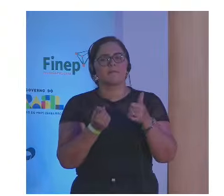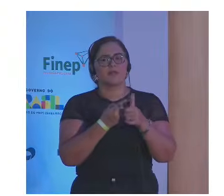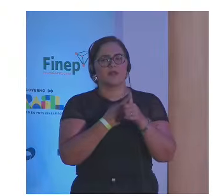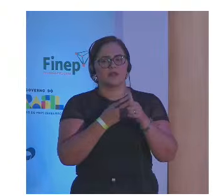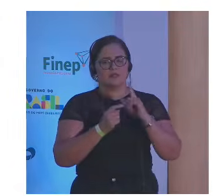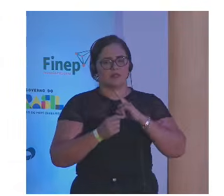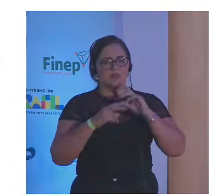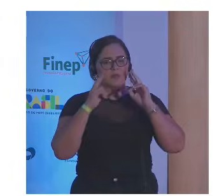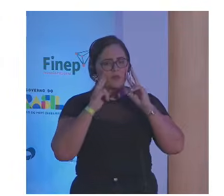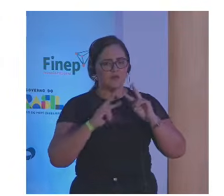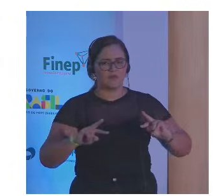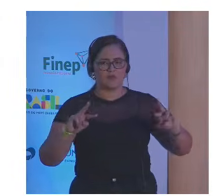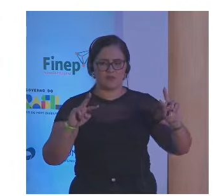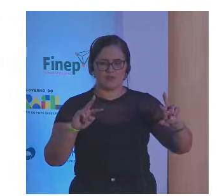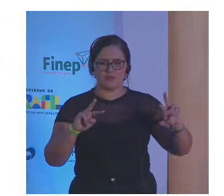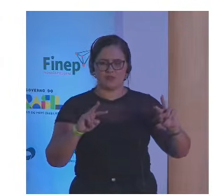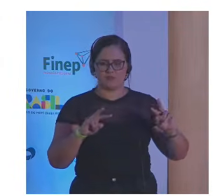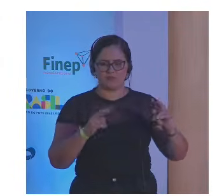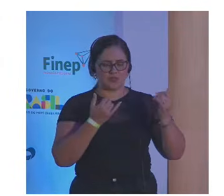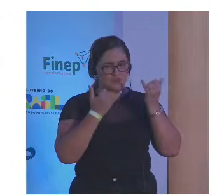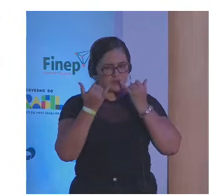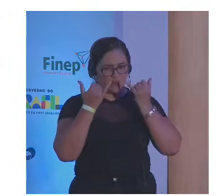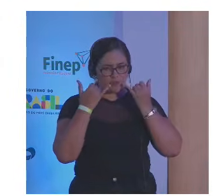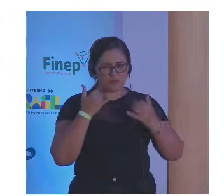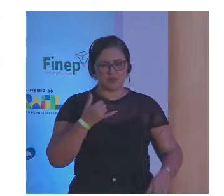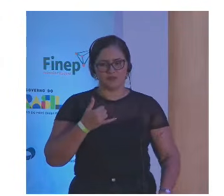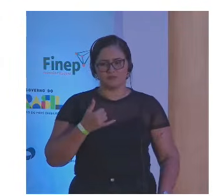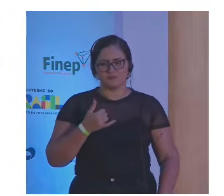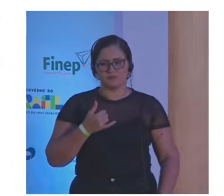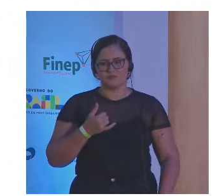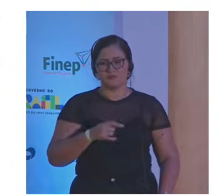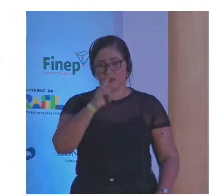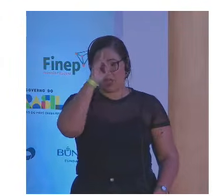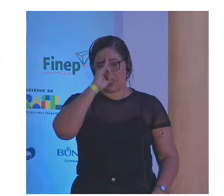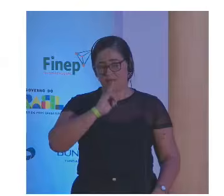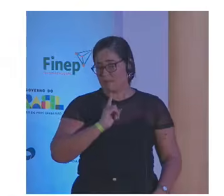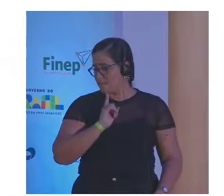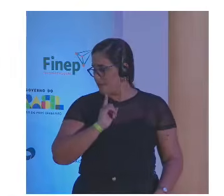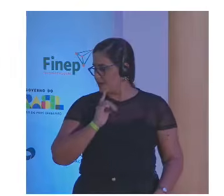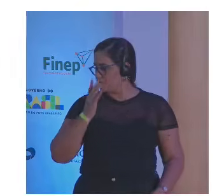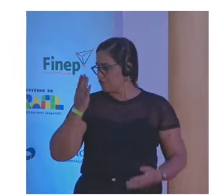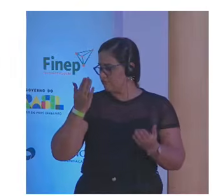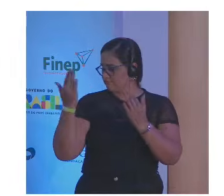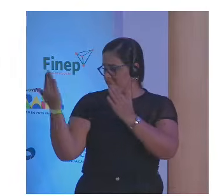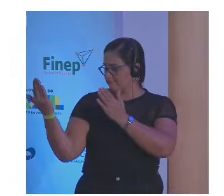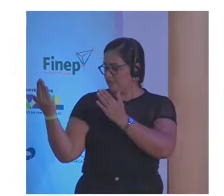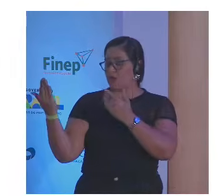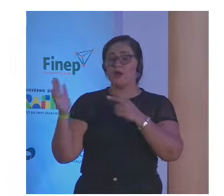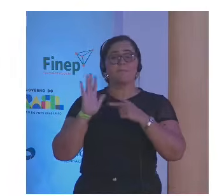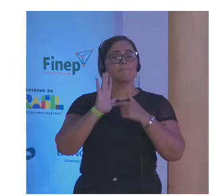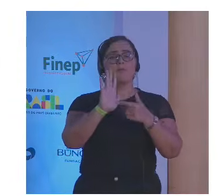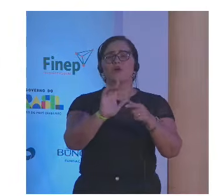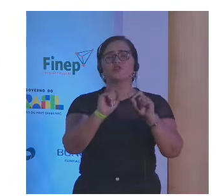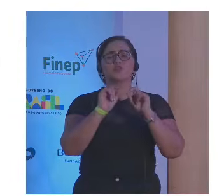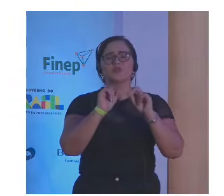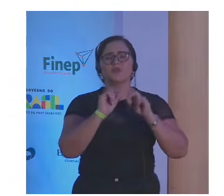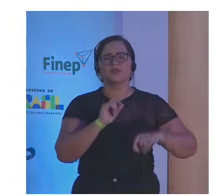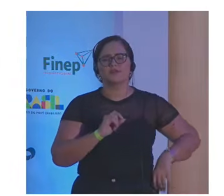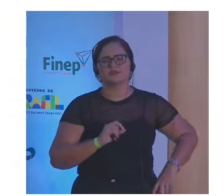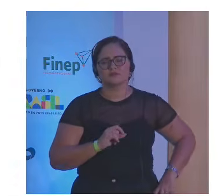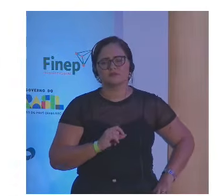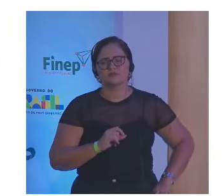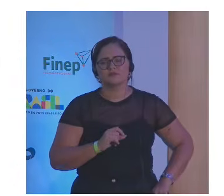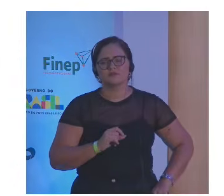the most. And the image here to the right shows you that around 1970,